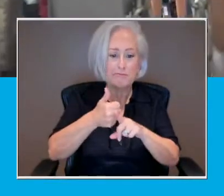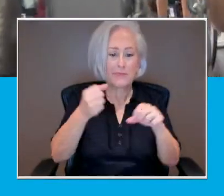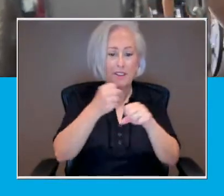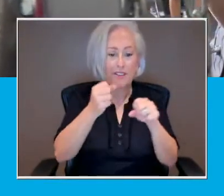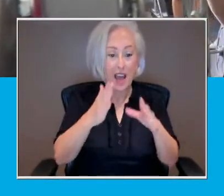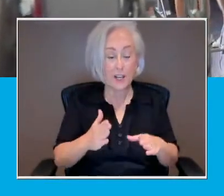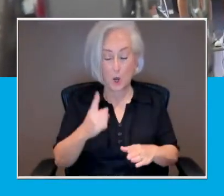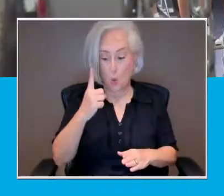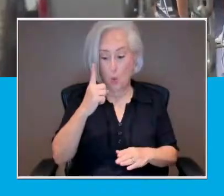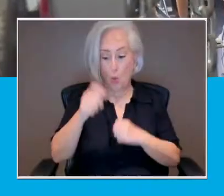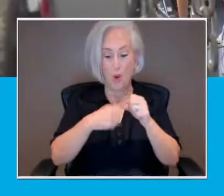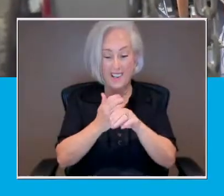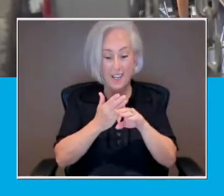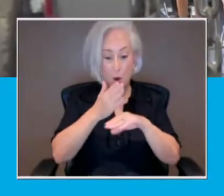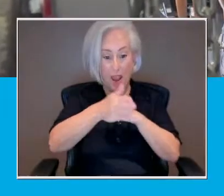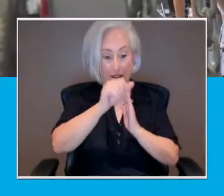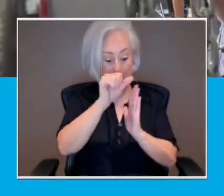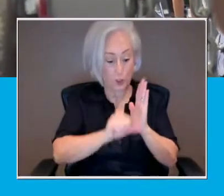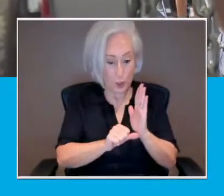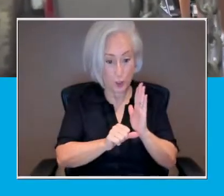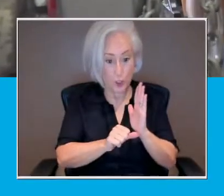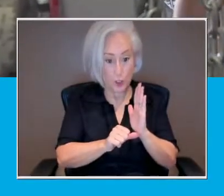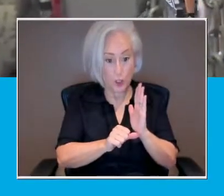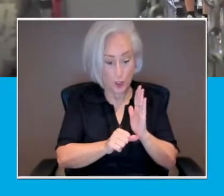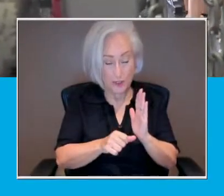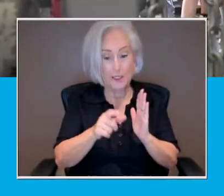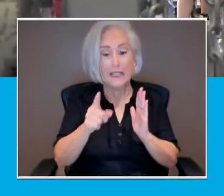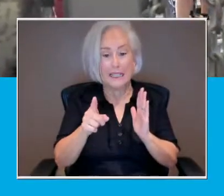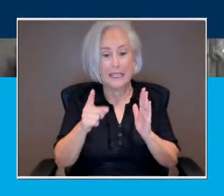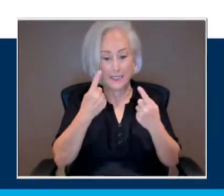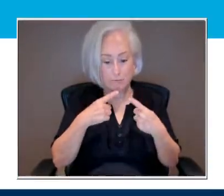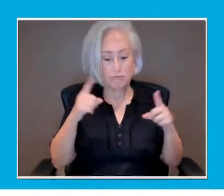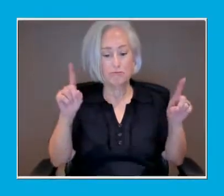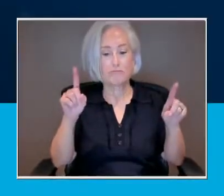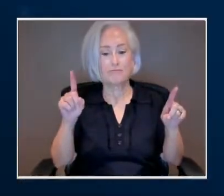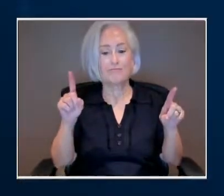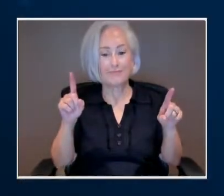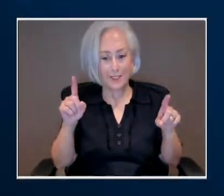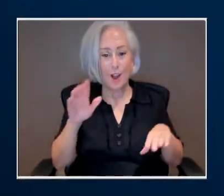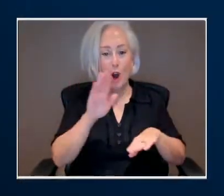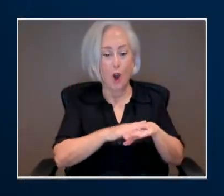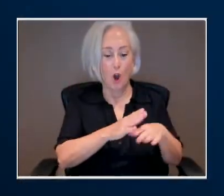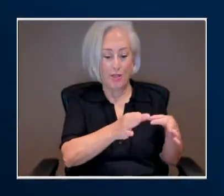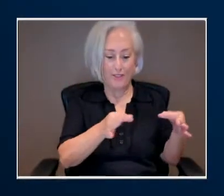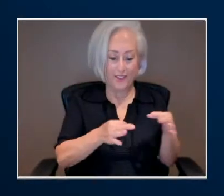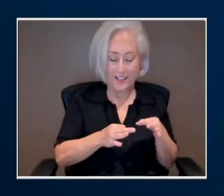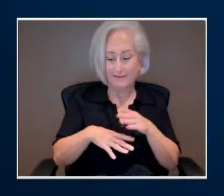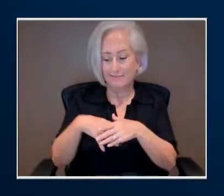surgery, he's seen some big wins on and off the field. Friday at 8.